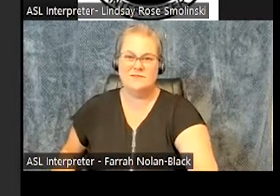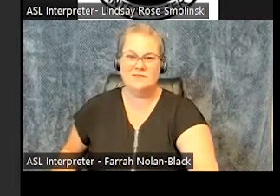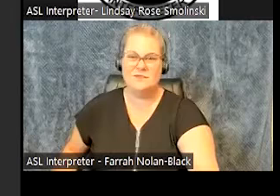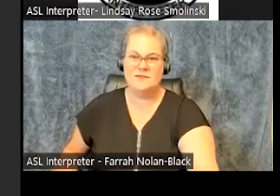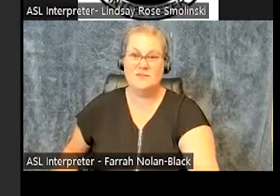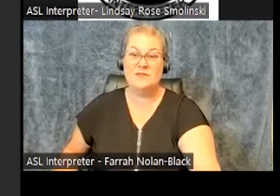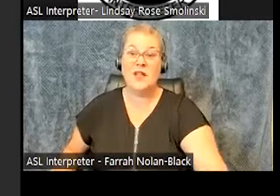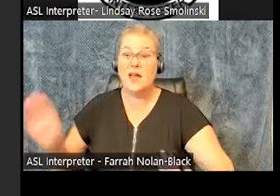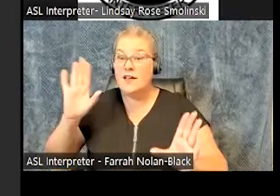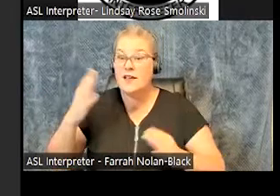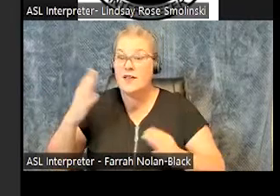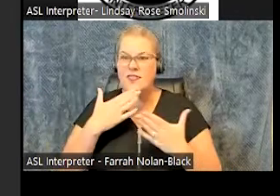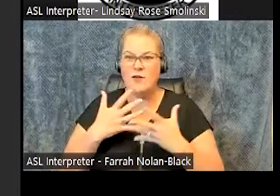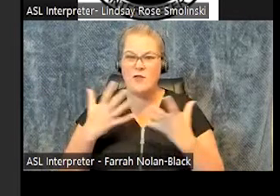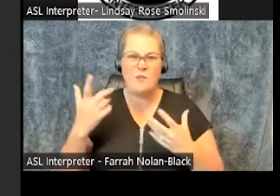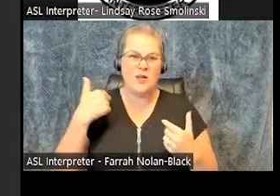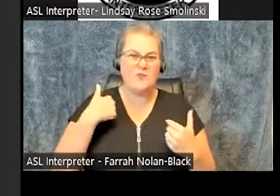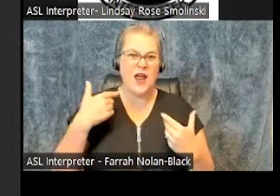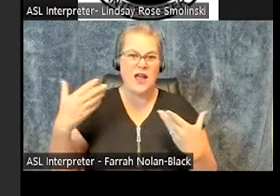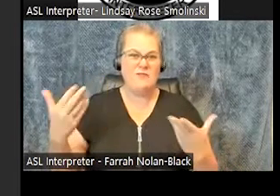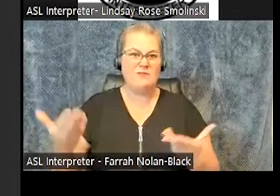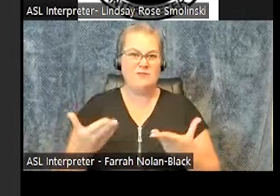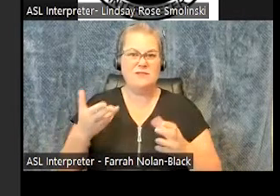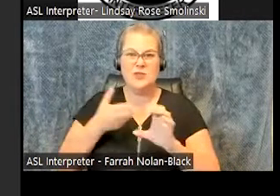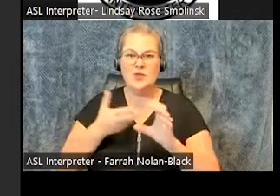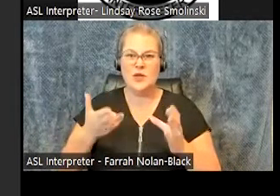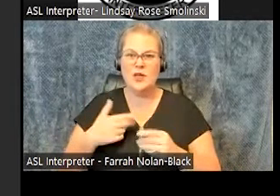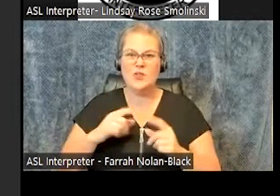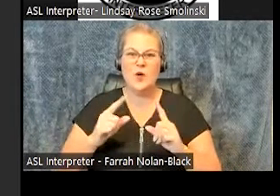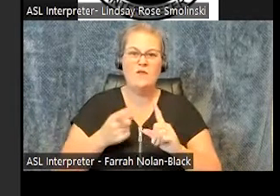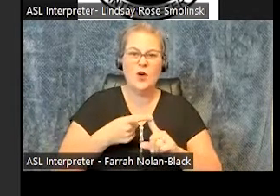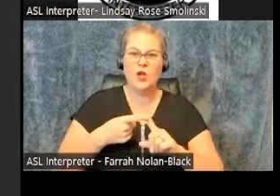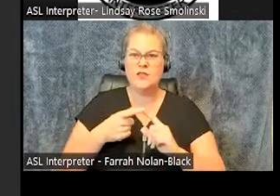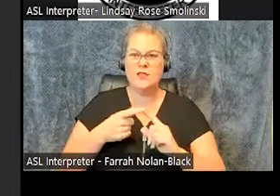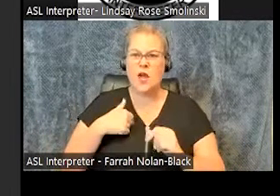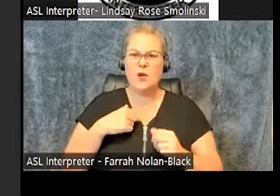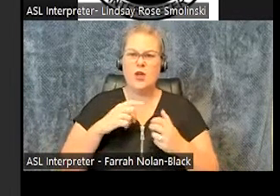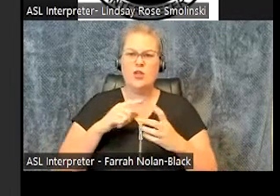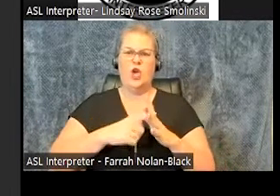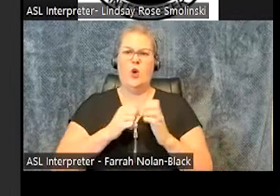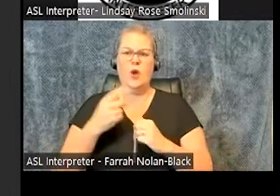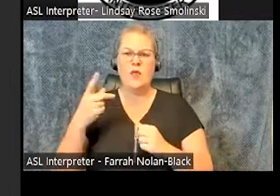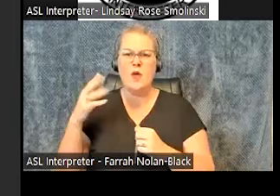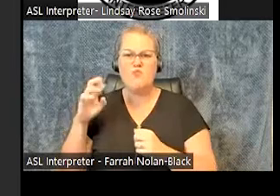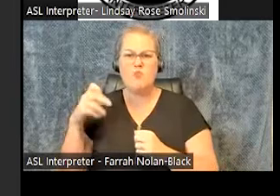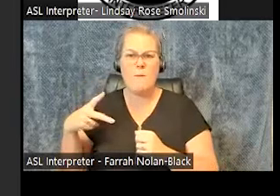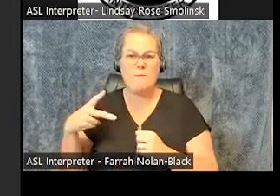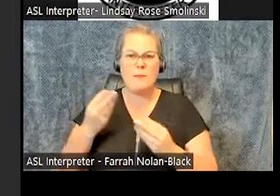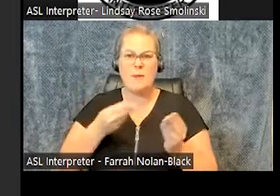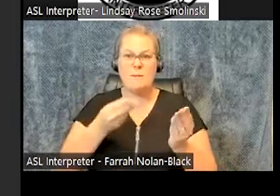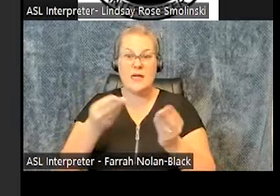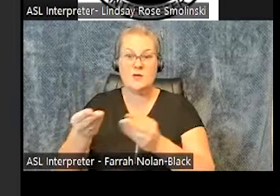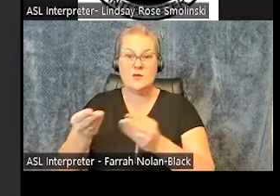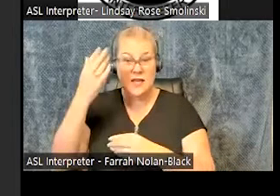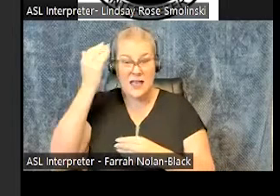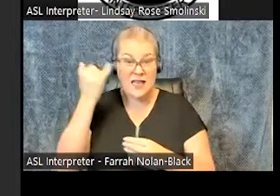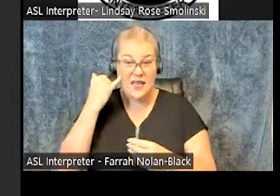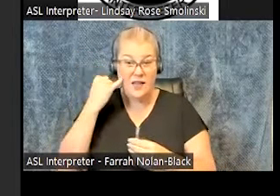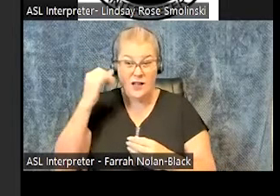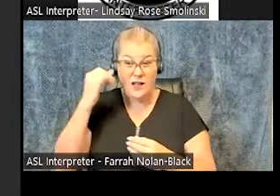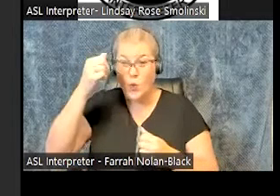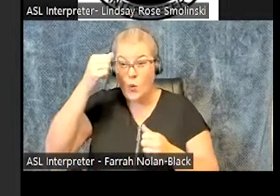Thank you very much for having me here. So first, we're going to start with a prop I'm going to pass around. If y'all know about all the eucalyptus trees that were removed from